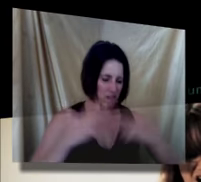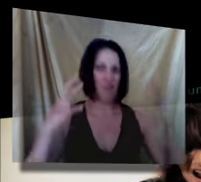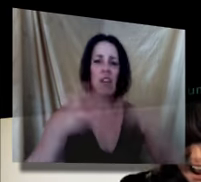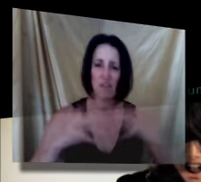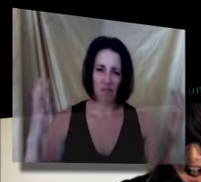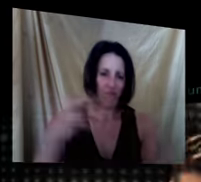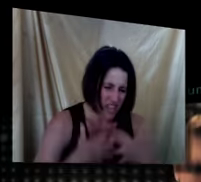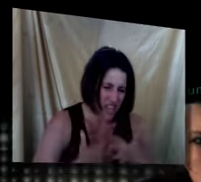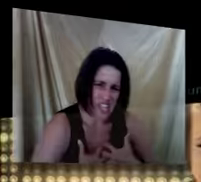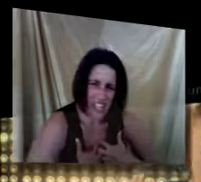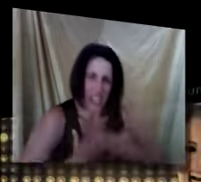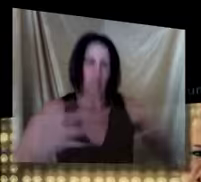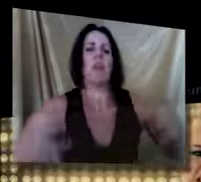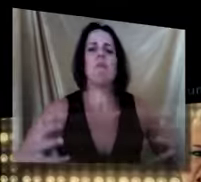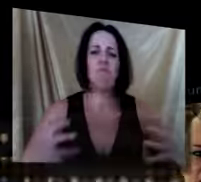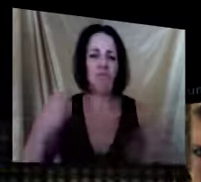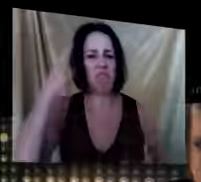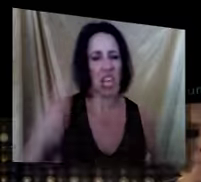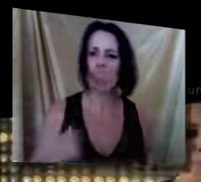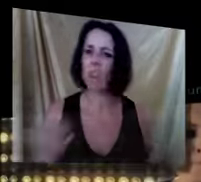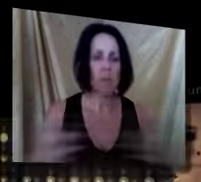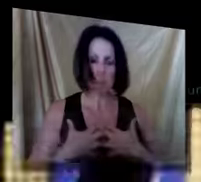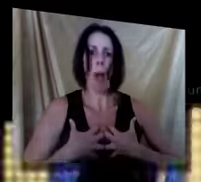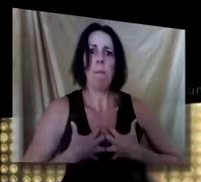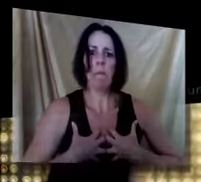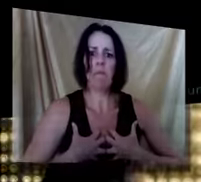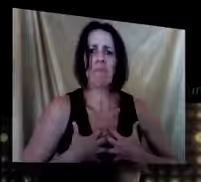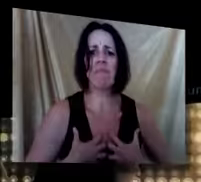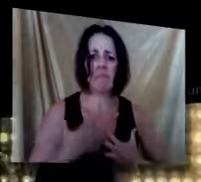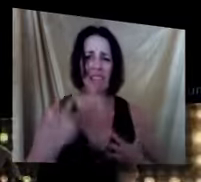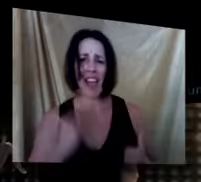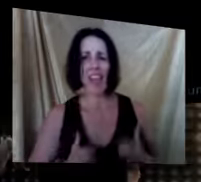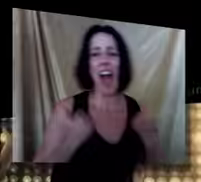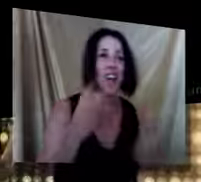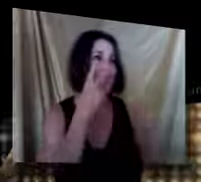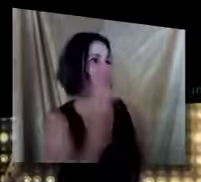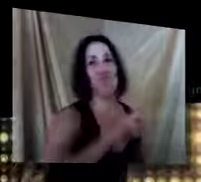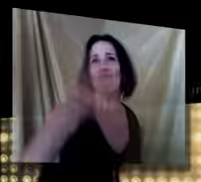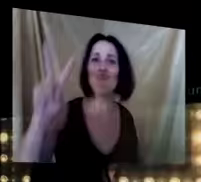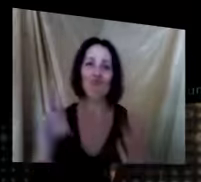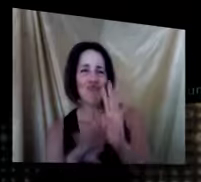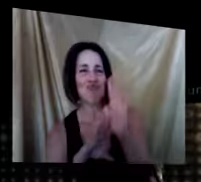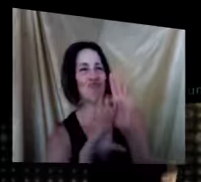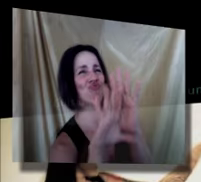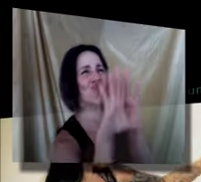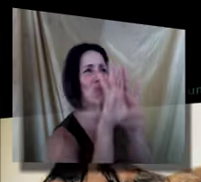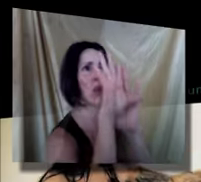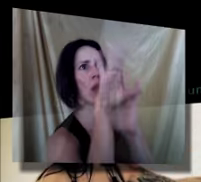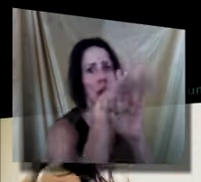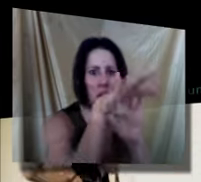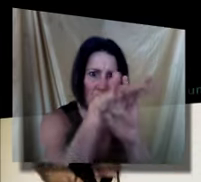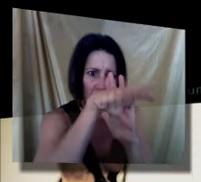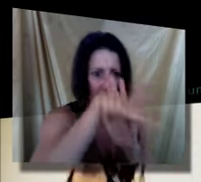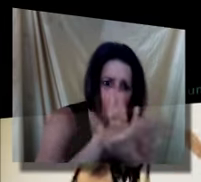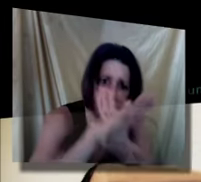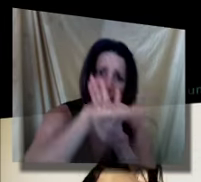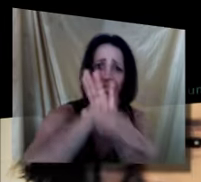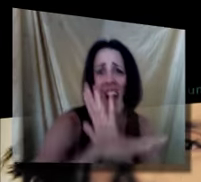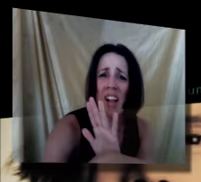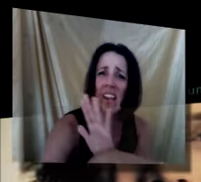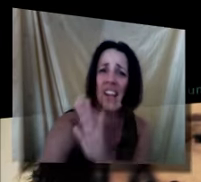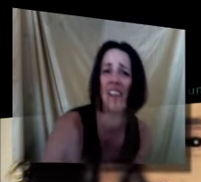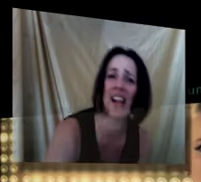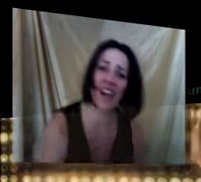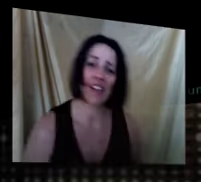Shadows, and I never thought I would get out of this again. And now I'm facing a new life, still broken down, still crawling